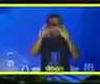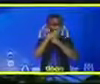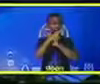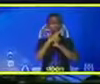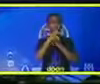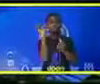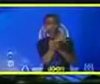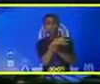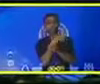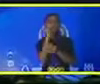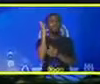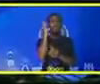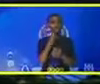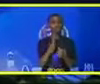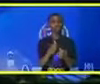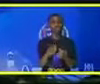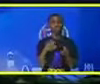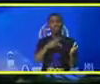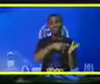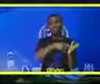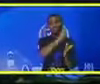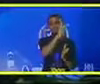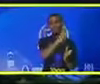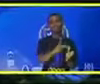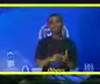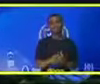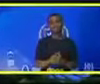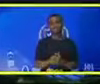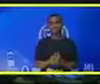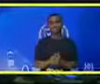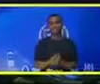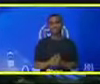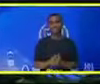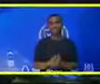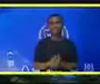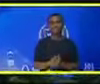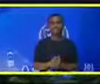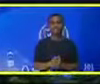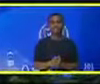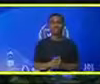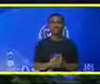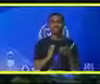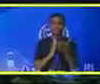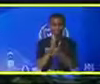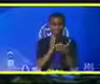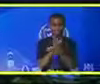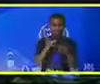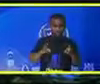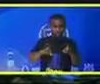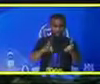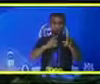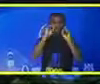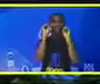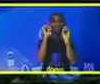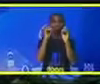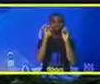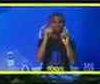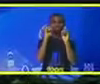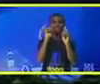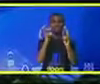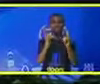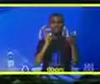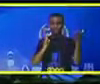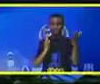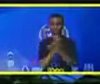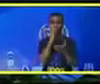will never change, even in the midst of corruption. The right approach is to teach, correct in